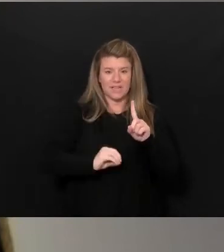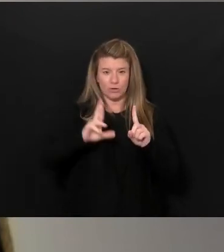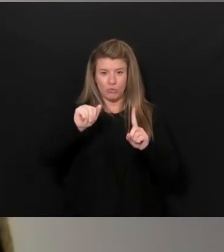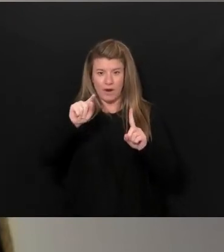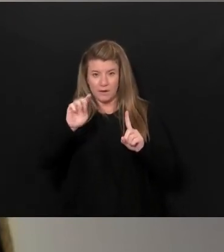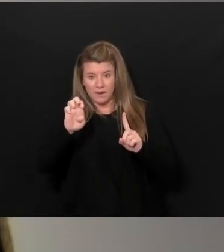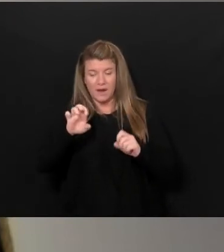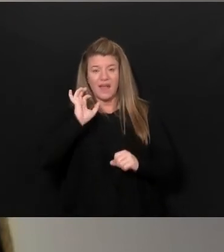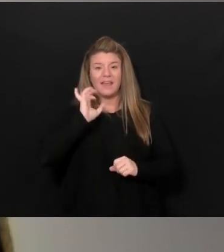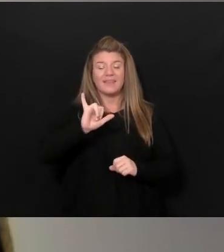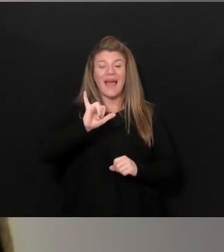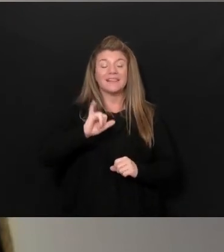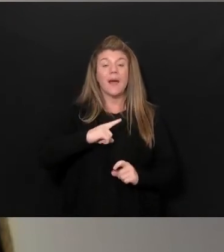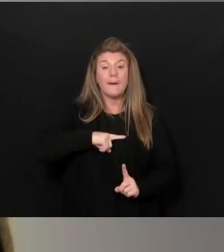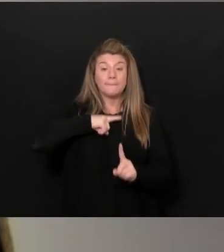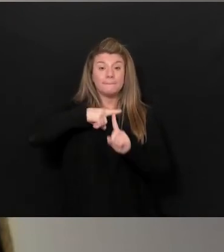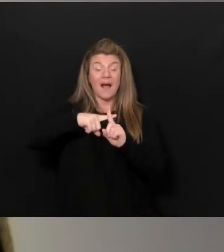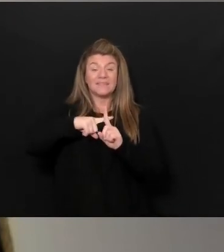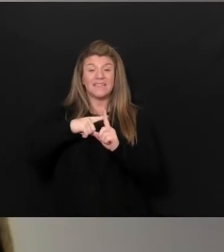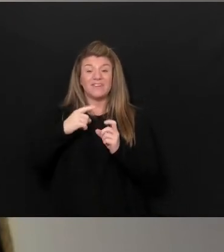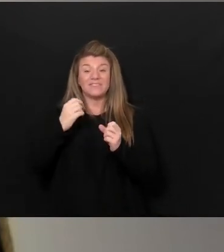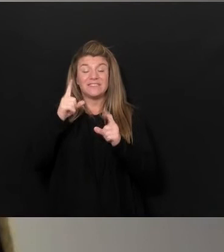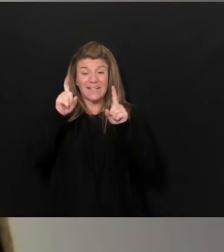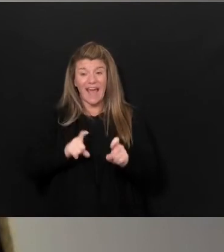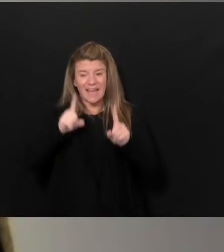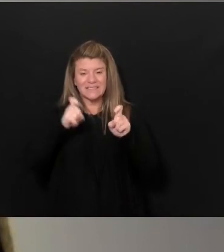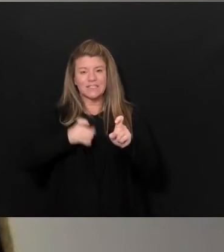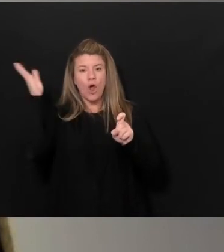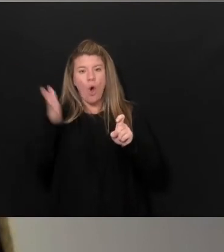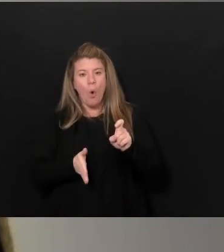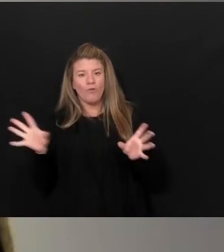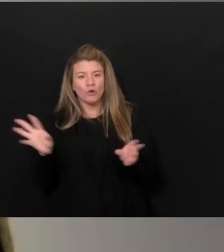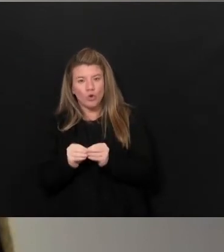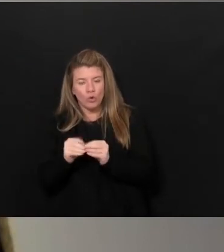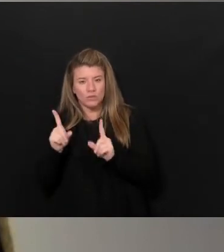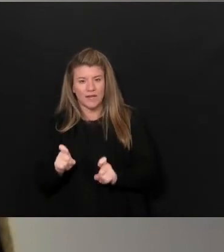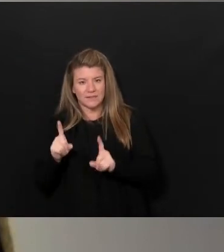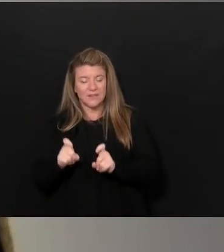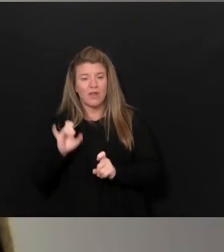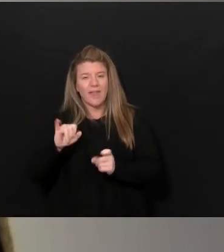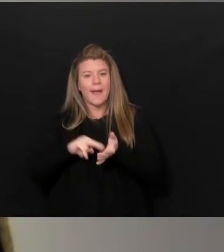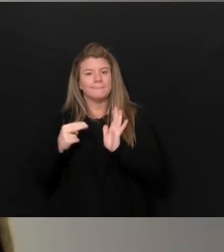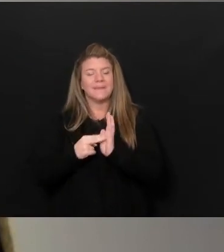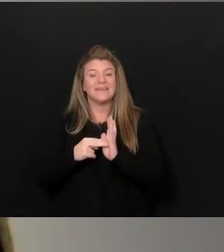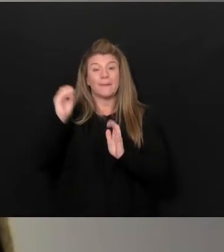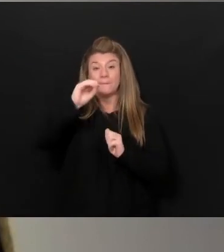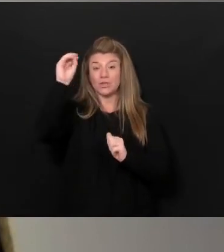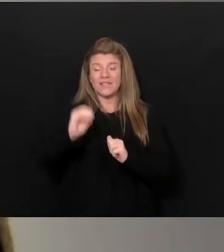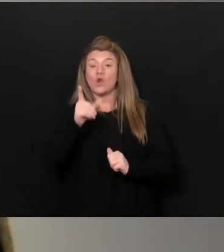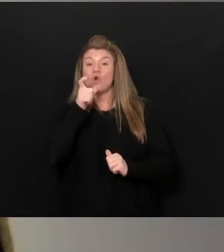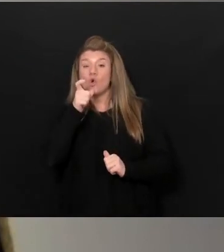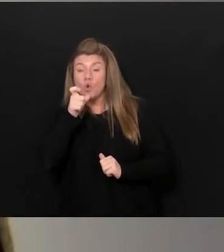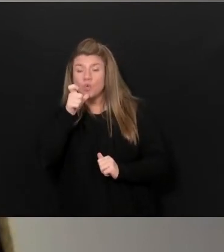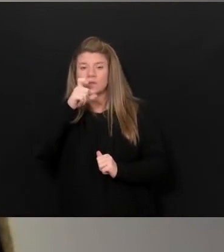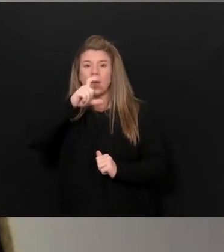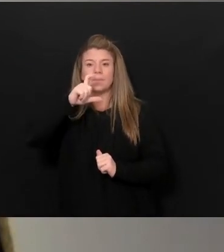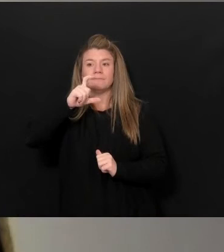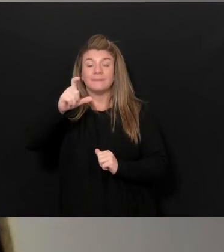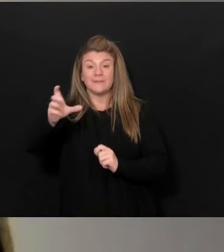is positive tests over total tests. So it shows the percentage of individuals who are positive that are